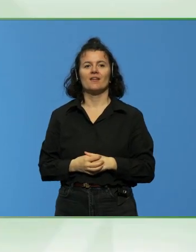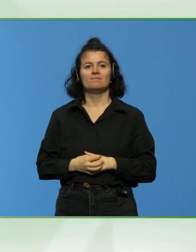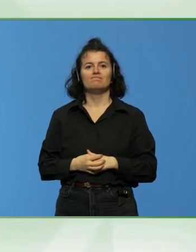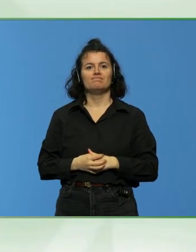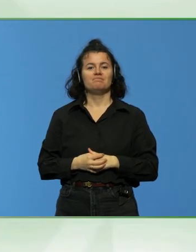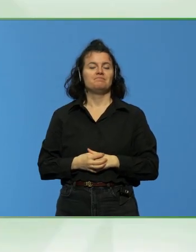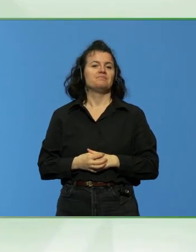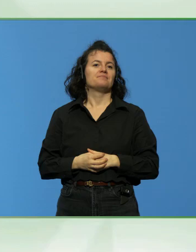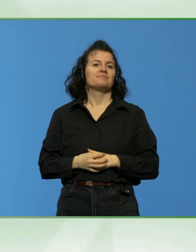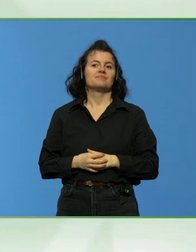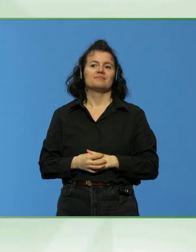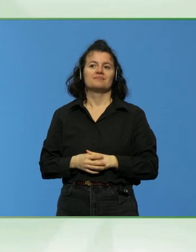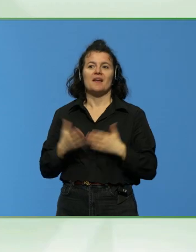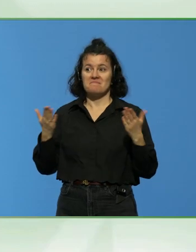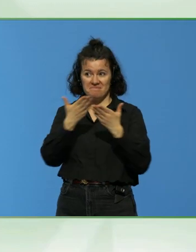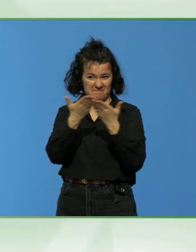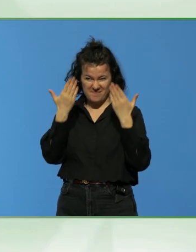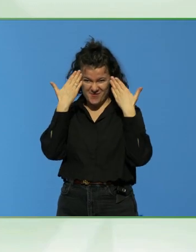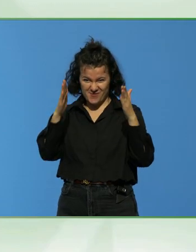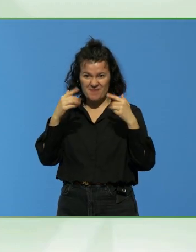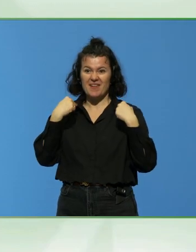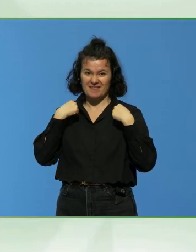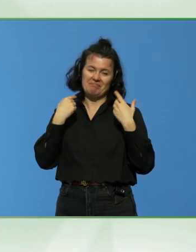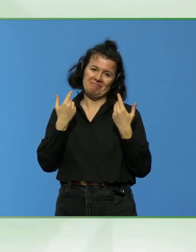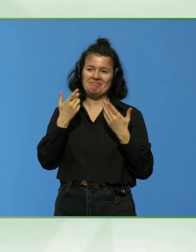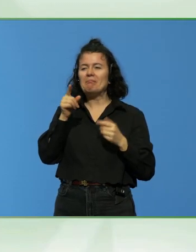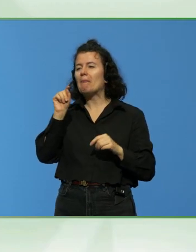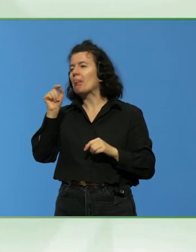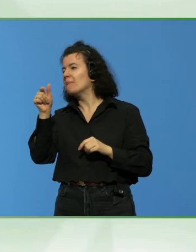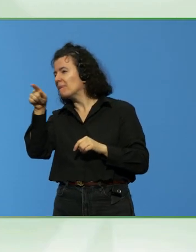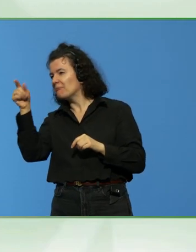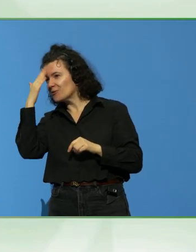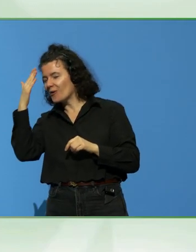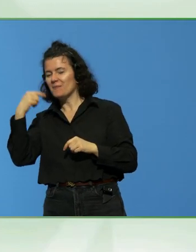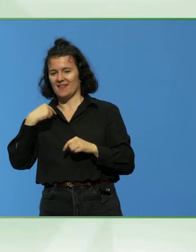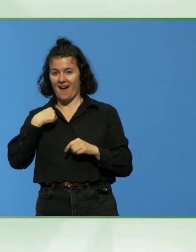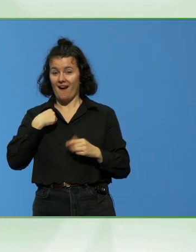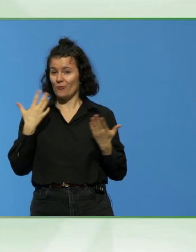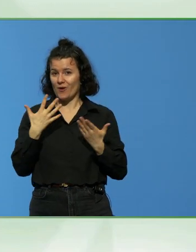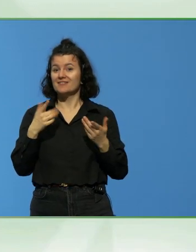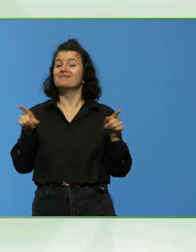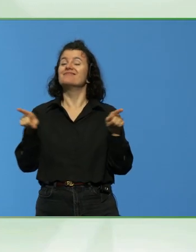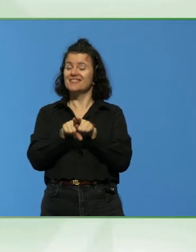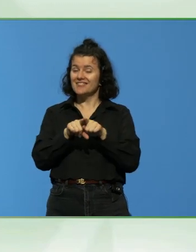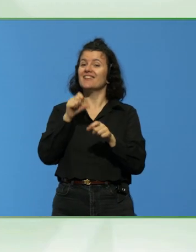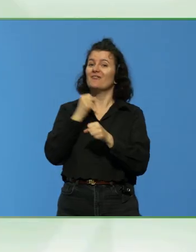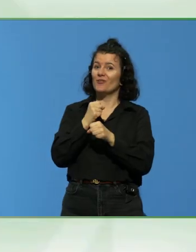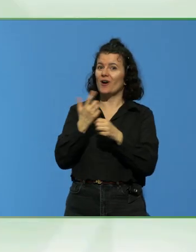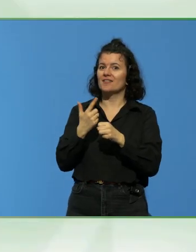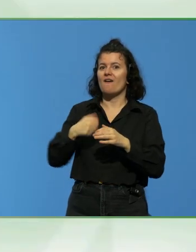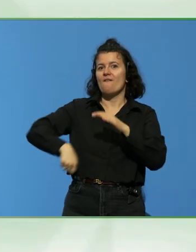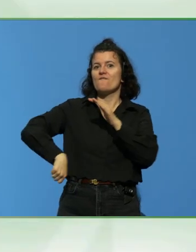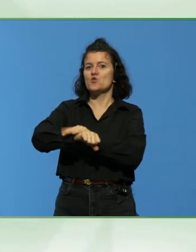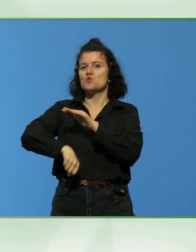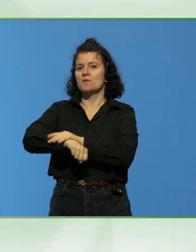of you know. I'm actually a football referee as well. So in terms of time management, Robert, thank you for sticking to the 6 minutes. I was